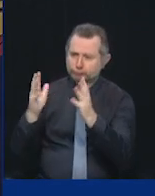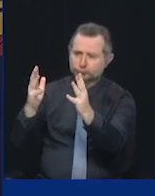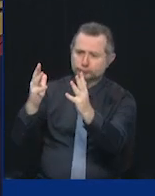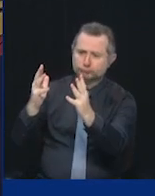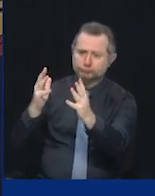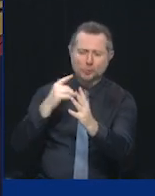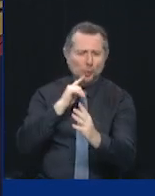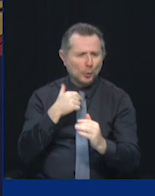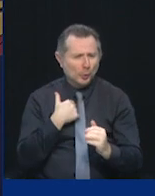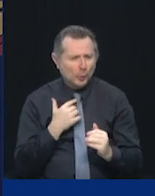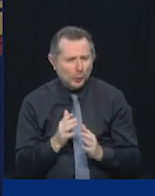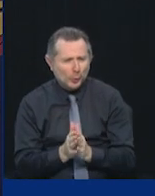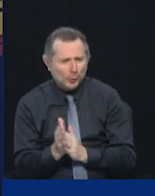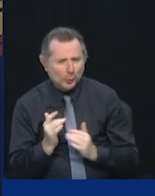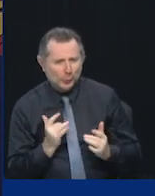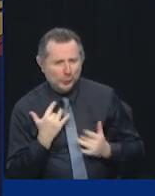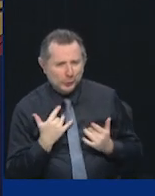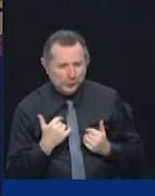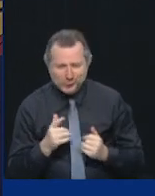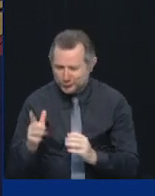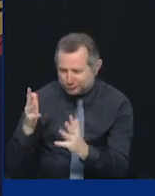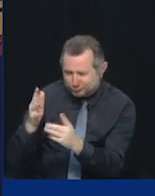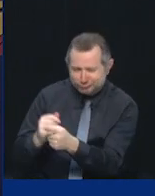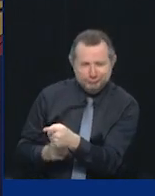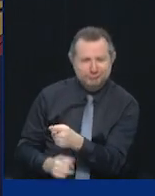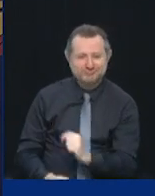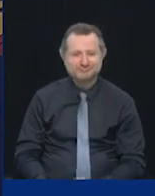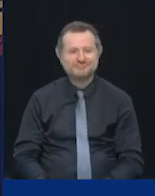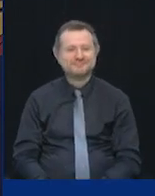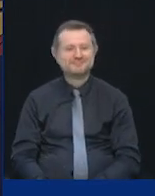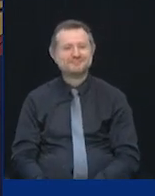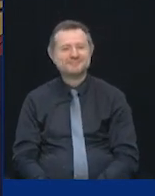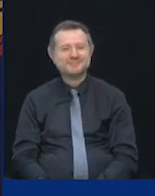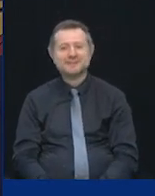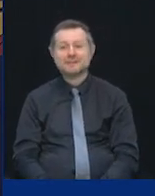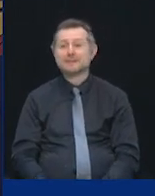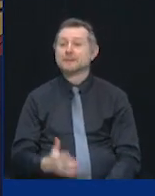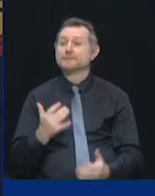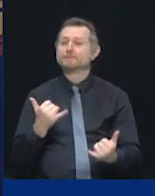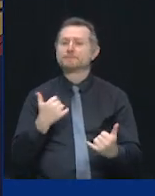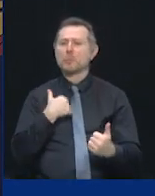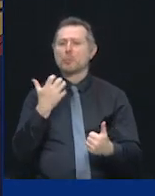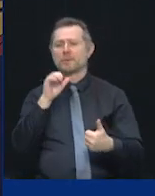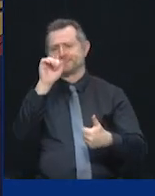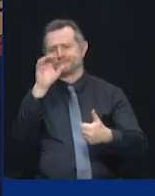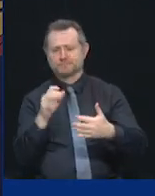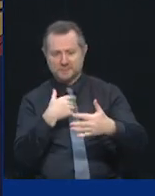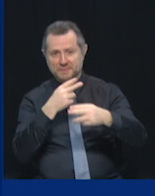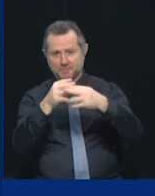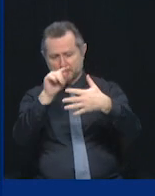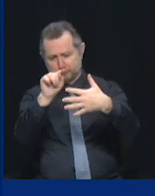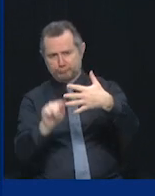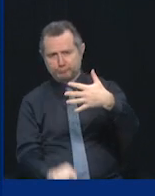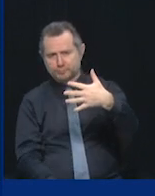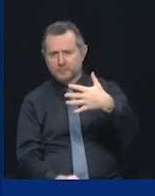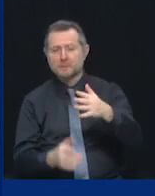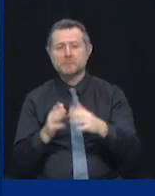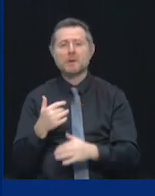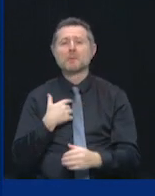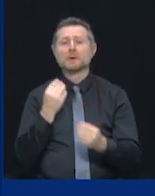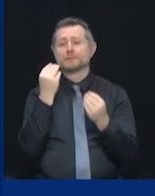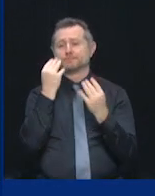excited on behalf of many New Yorkers. Let's talk about where we are, and then we have a number of announcements